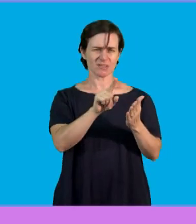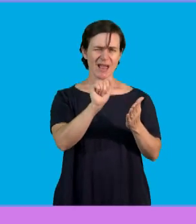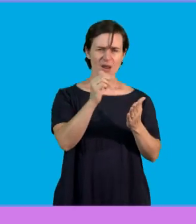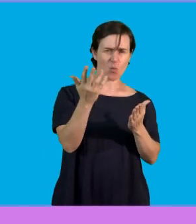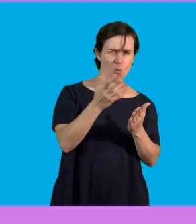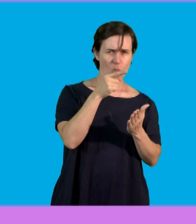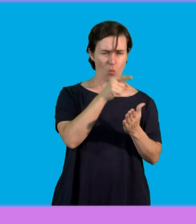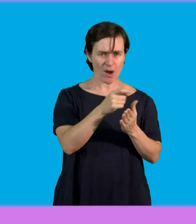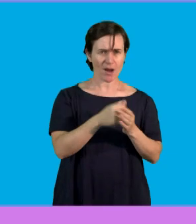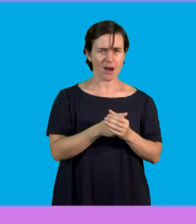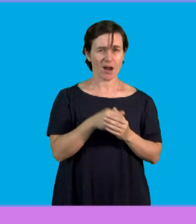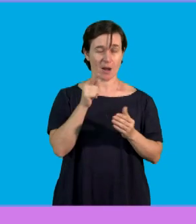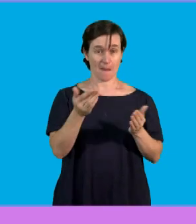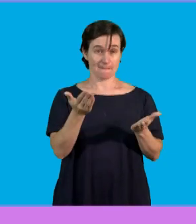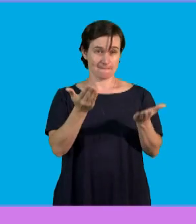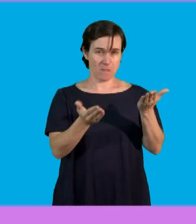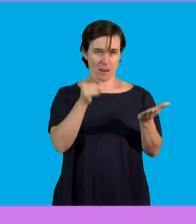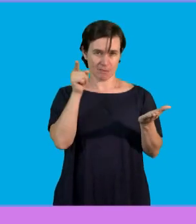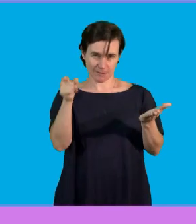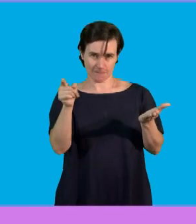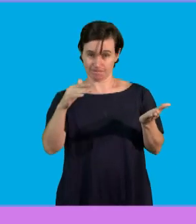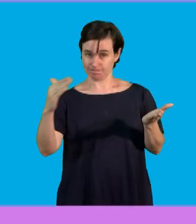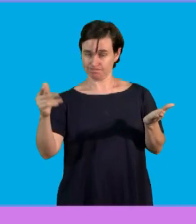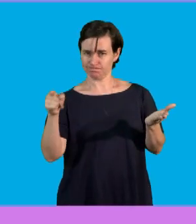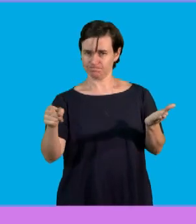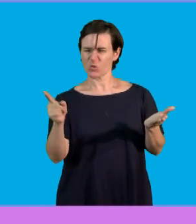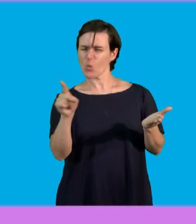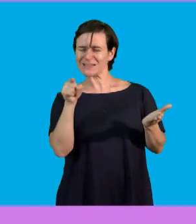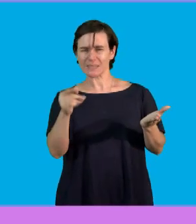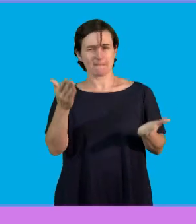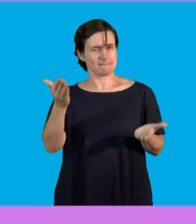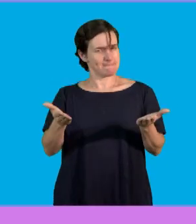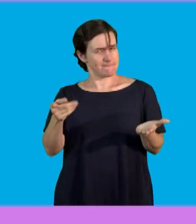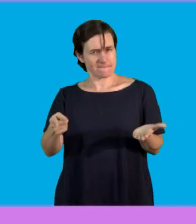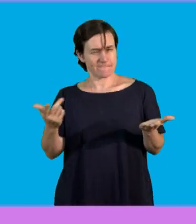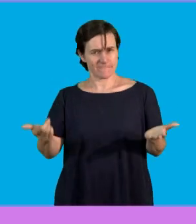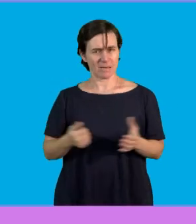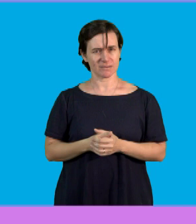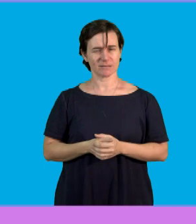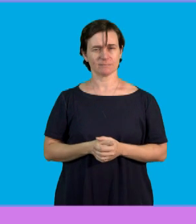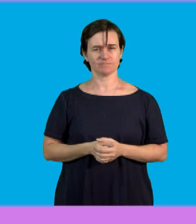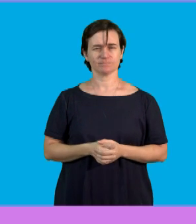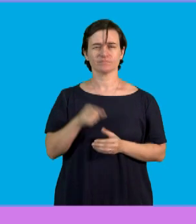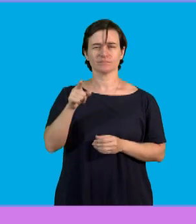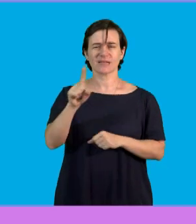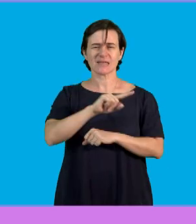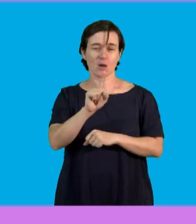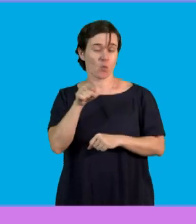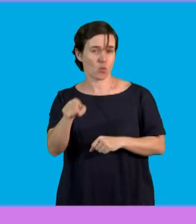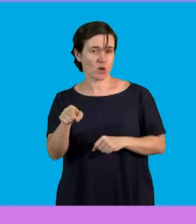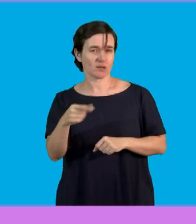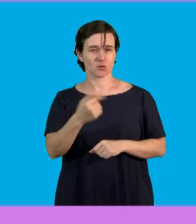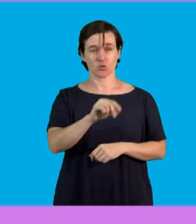value appears on the balance. So we need to find out the balance on this day, of which it was the